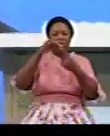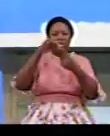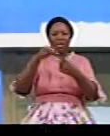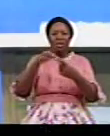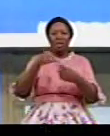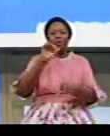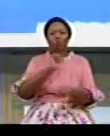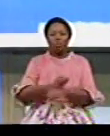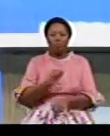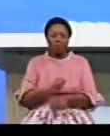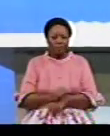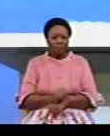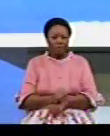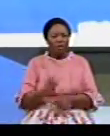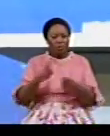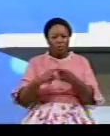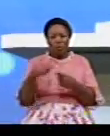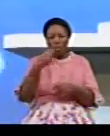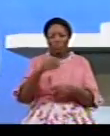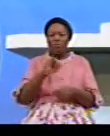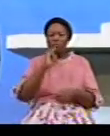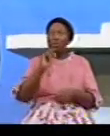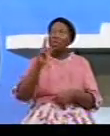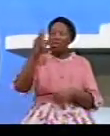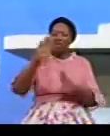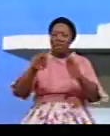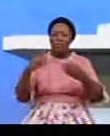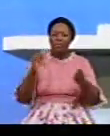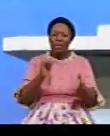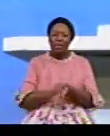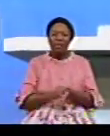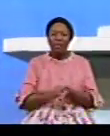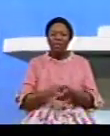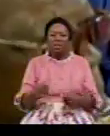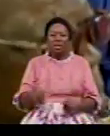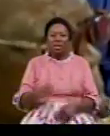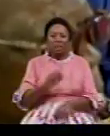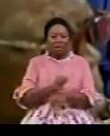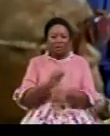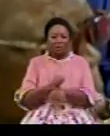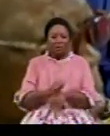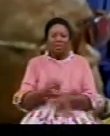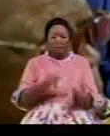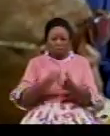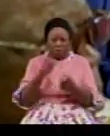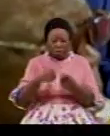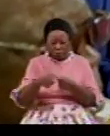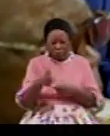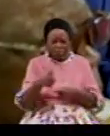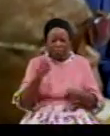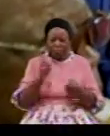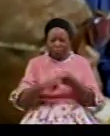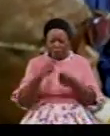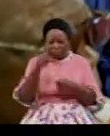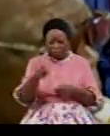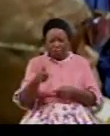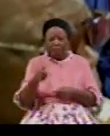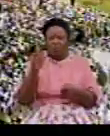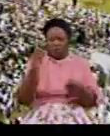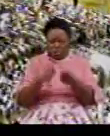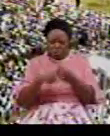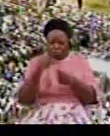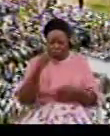right spirit within me. Look at verse 11. In verse 11, cast me not away from